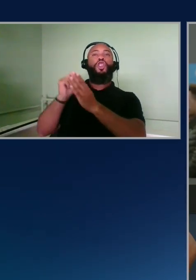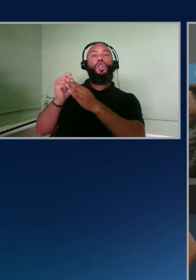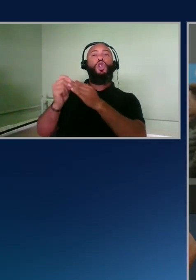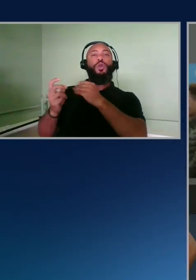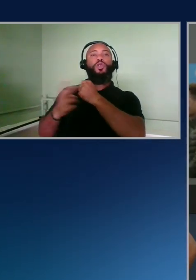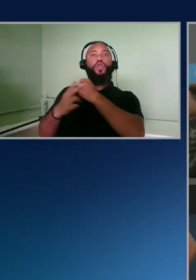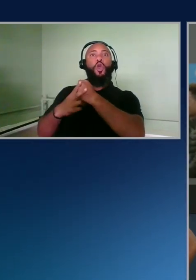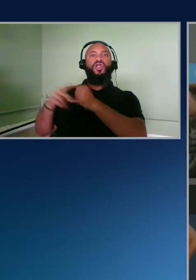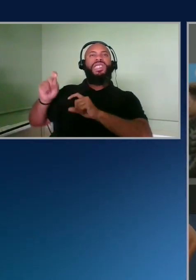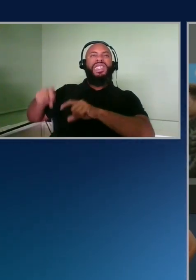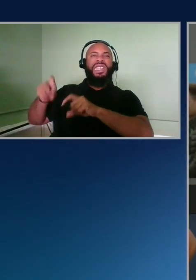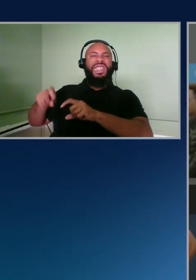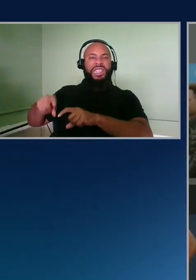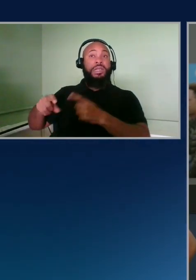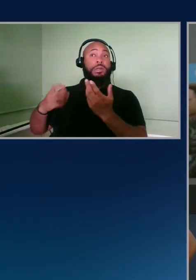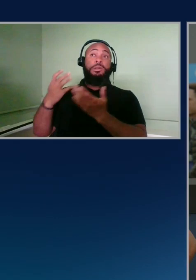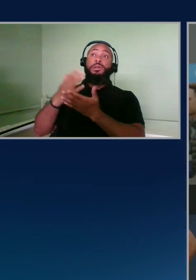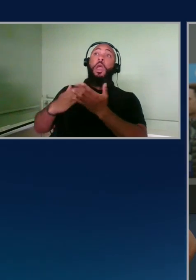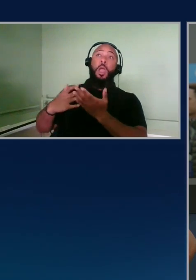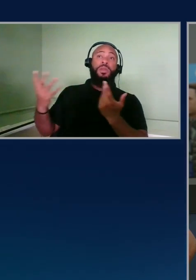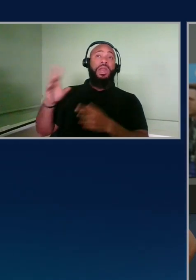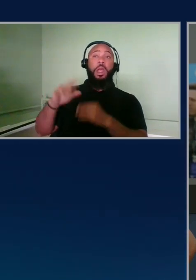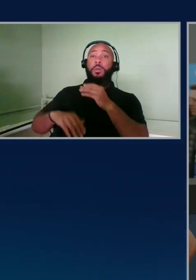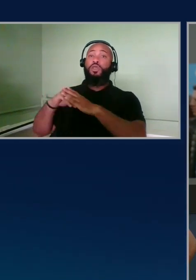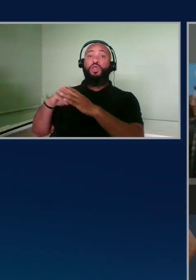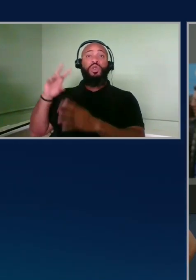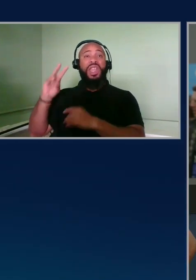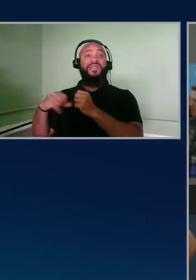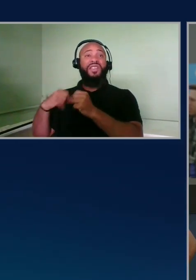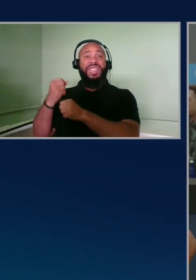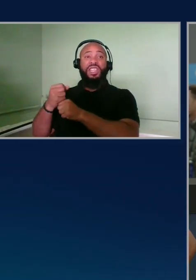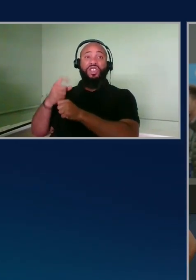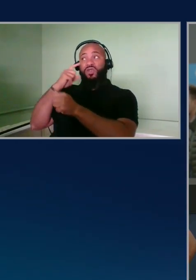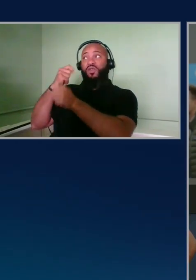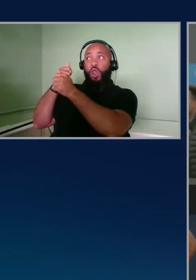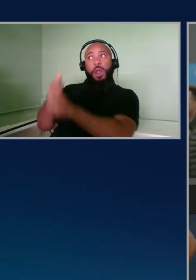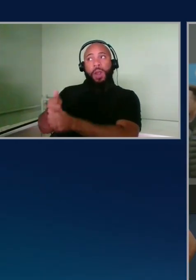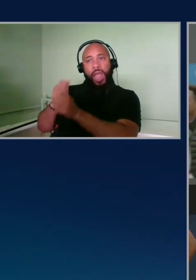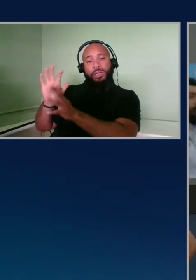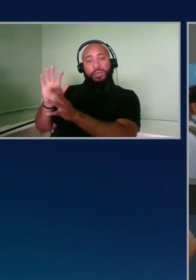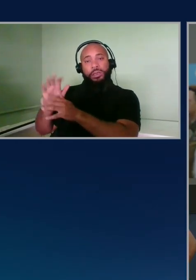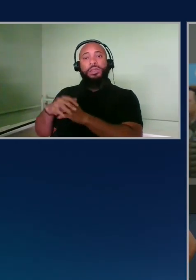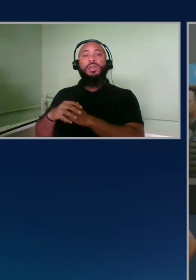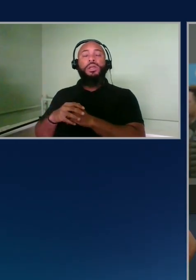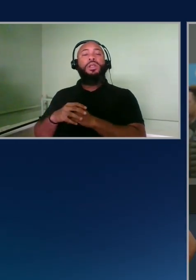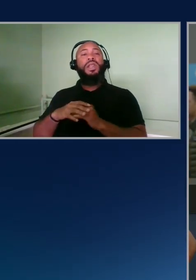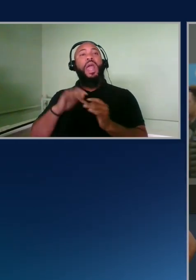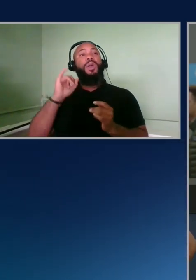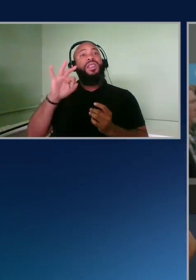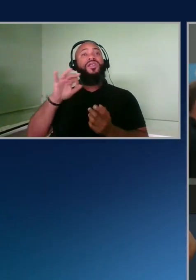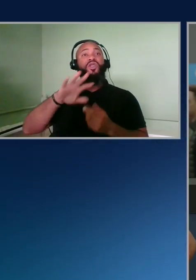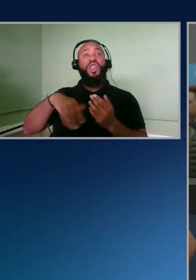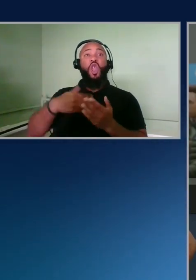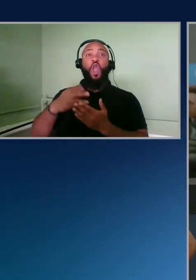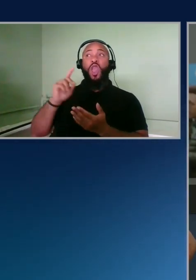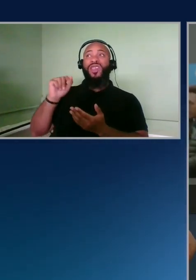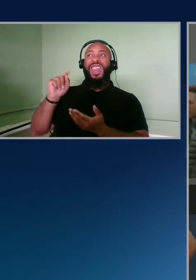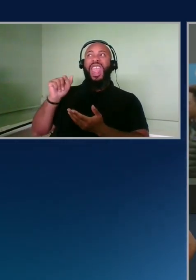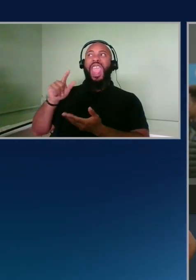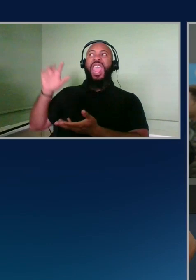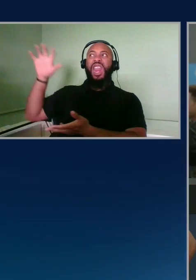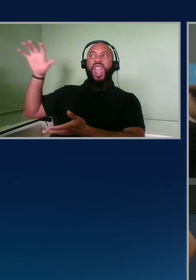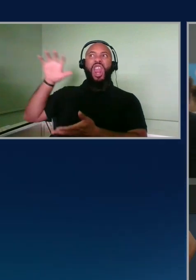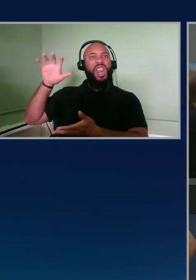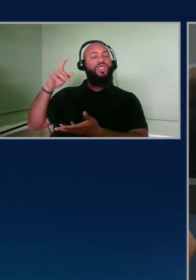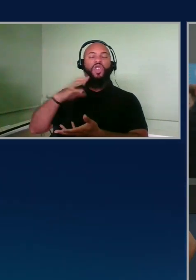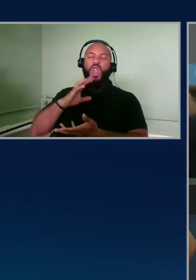store up to 7 years, right? Right. From a compliance perspective. Now, if you were to take all of that data, and let's talk about hundreds of terabytes,